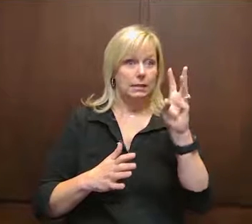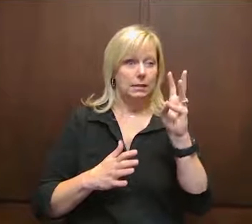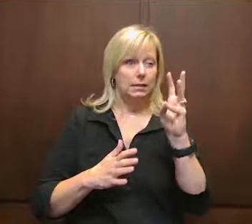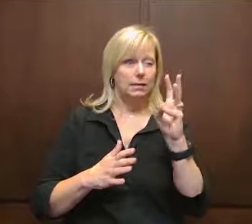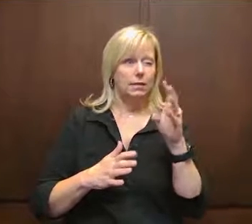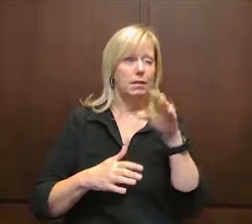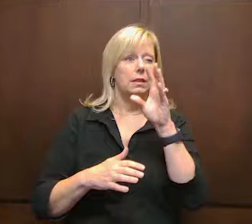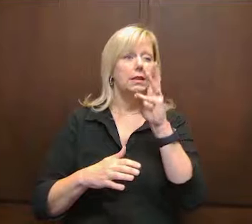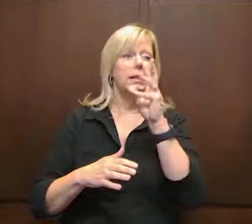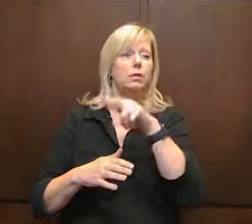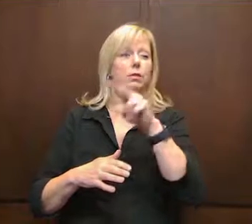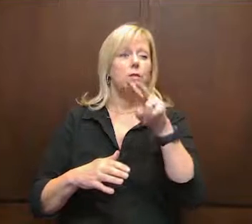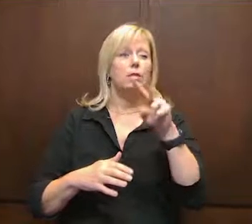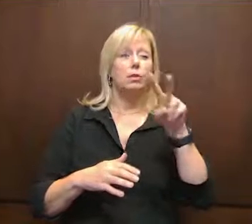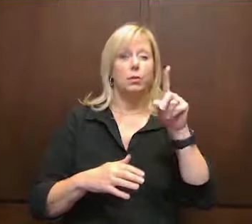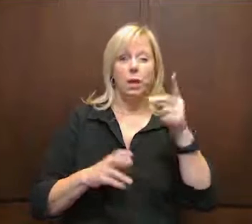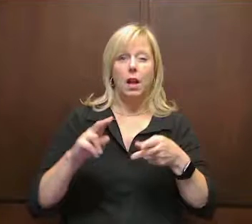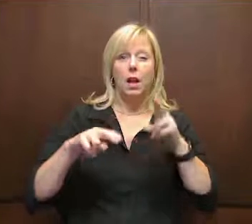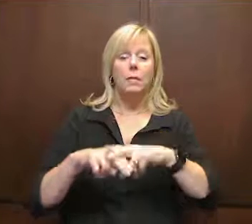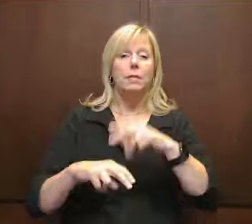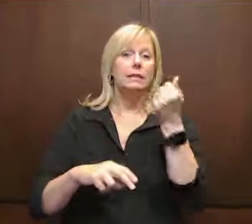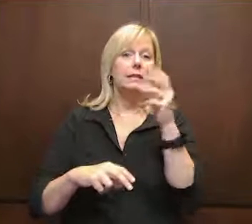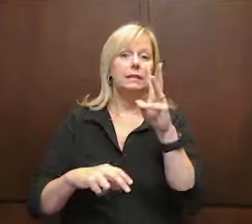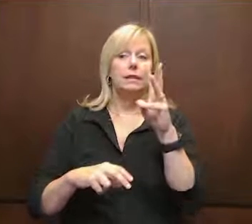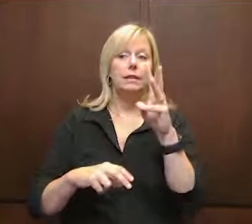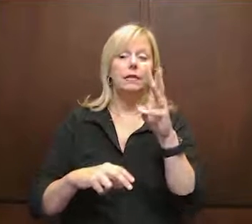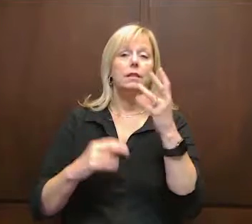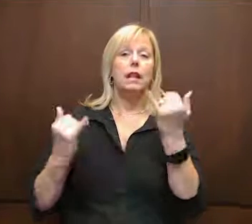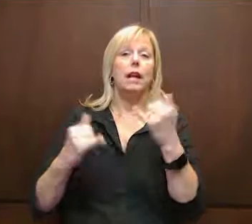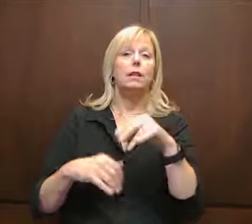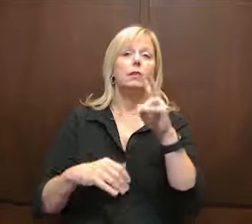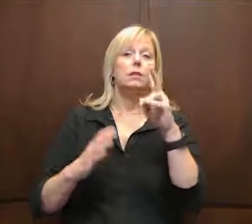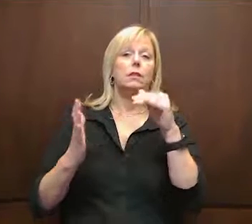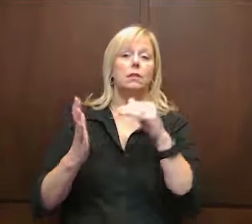1,586. 62221 up 16 to